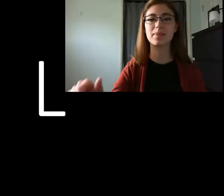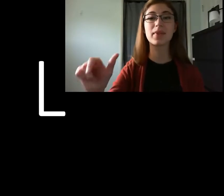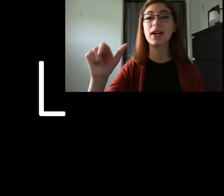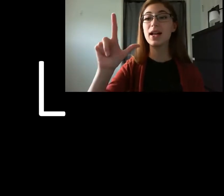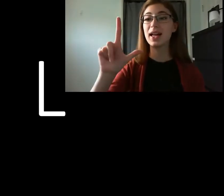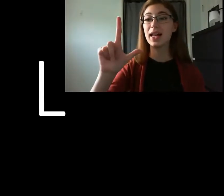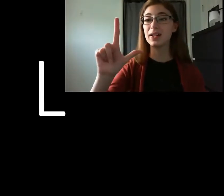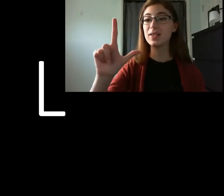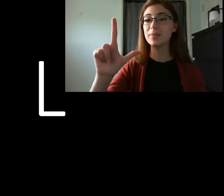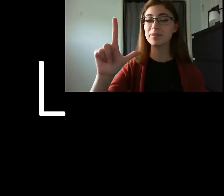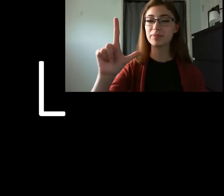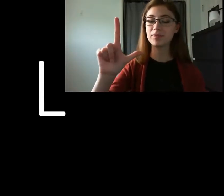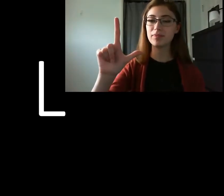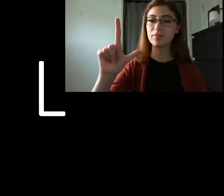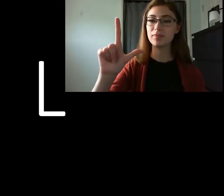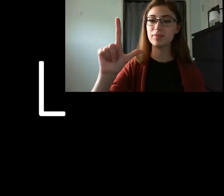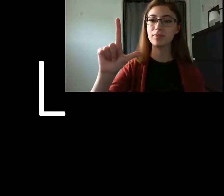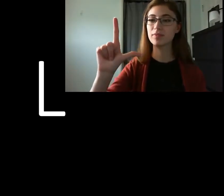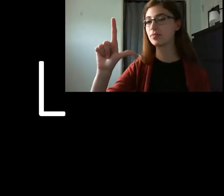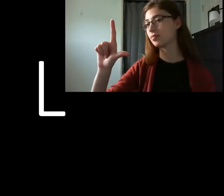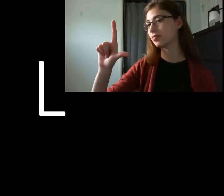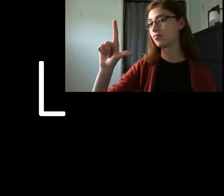it, guys? L.